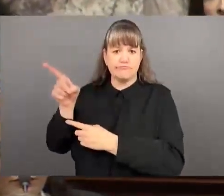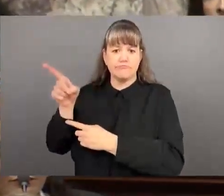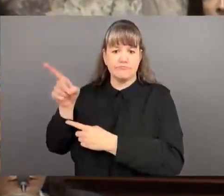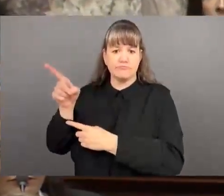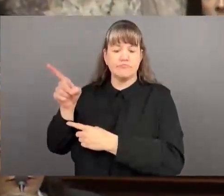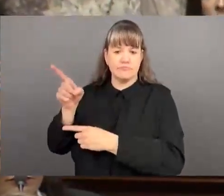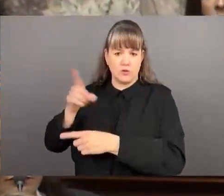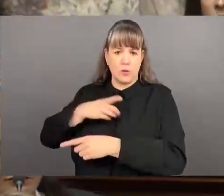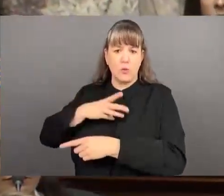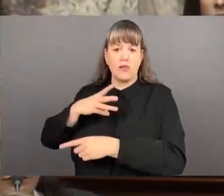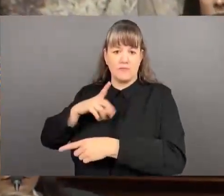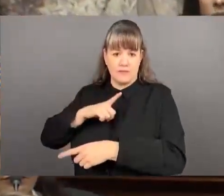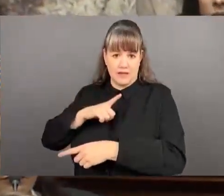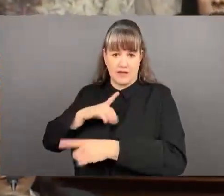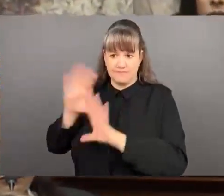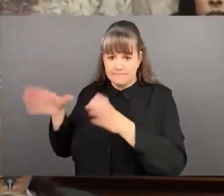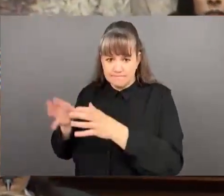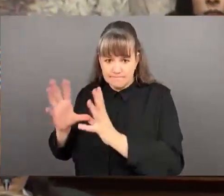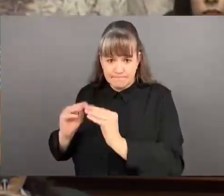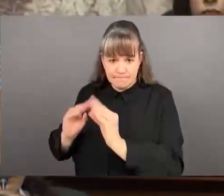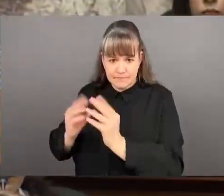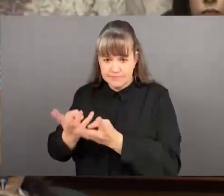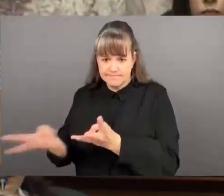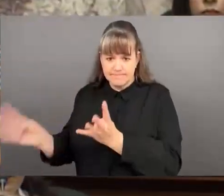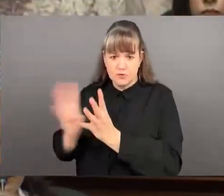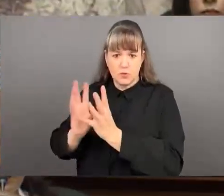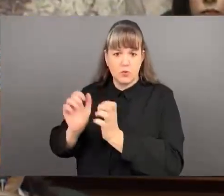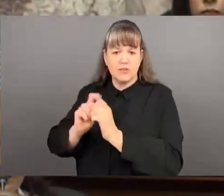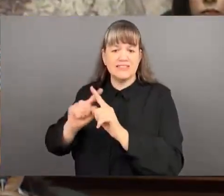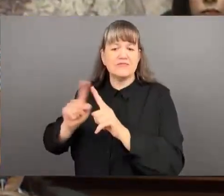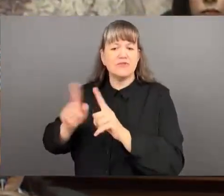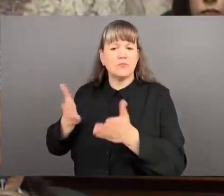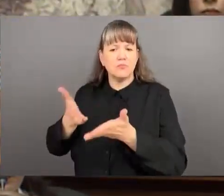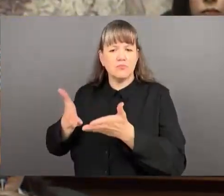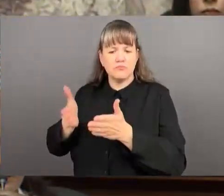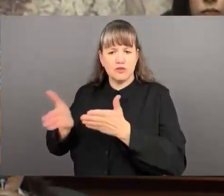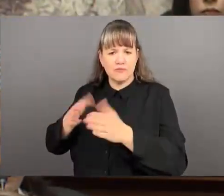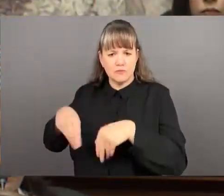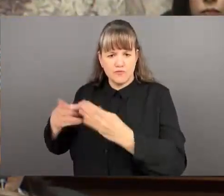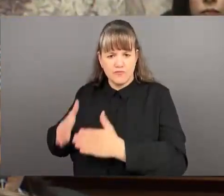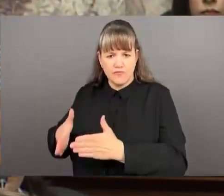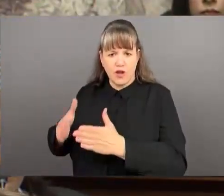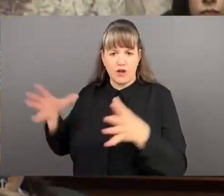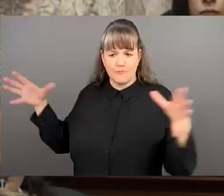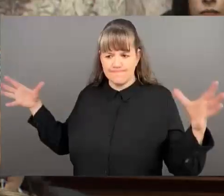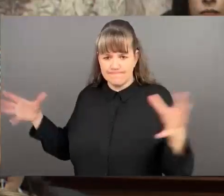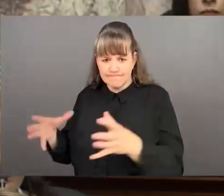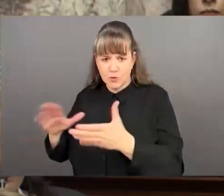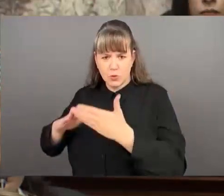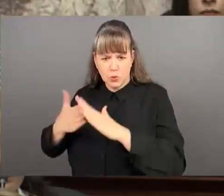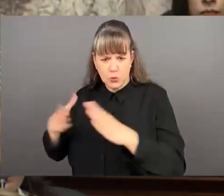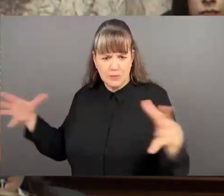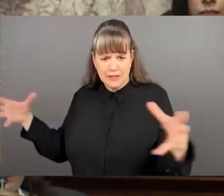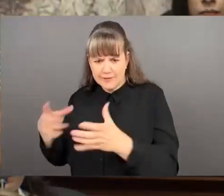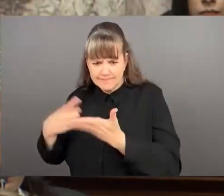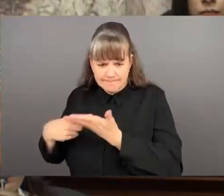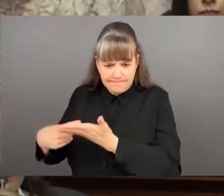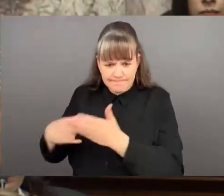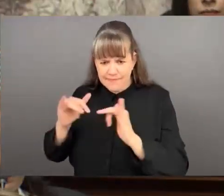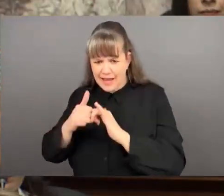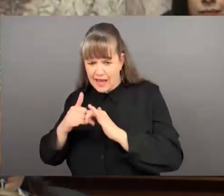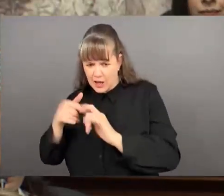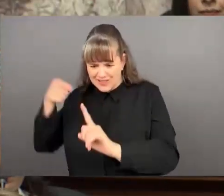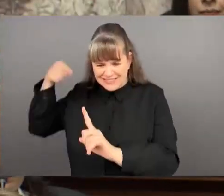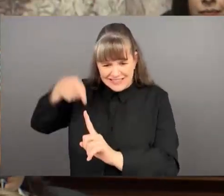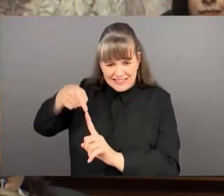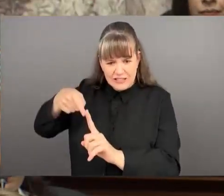the community to look at how to target the issues they're facing. We have reached out to Council and Mayor. I have